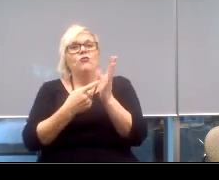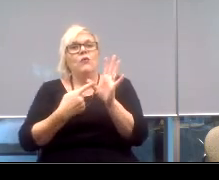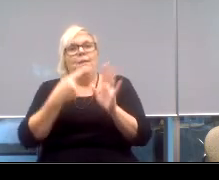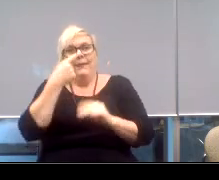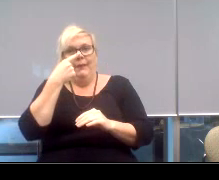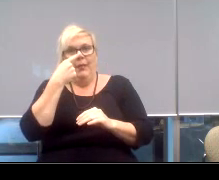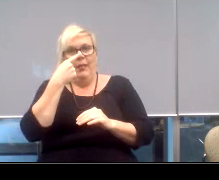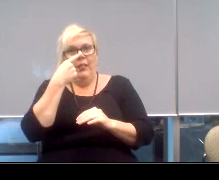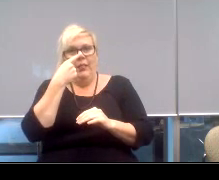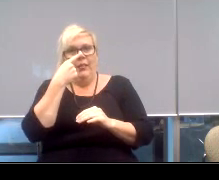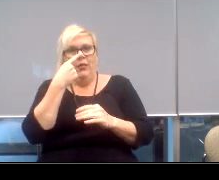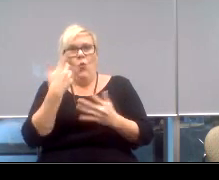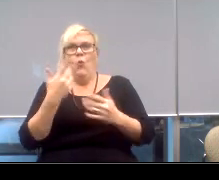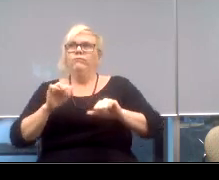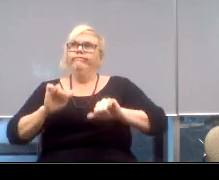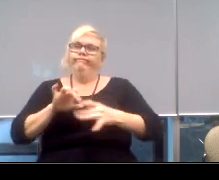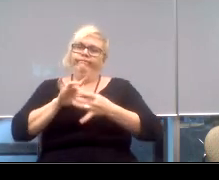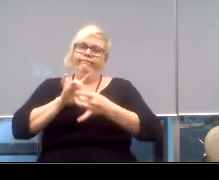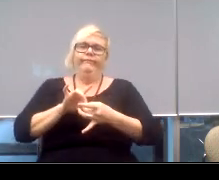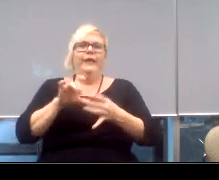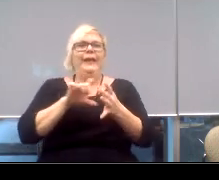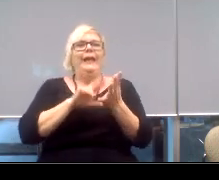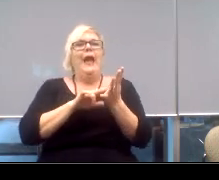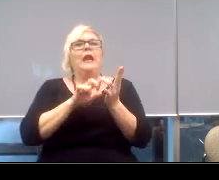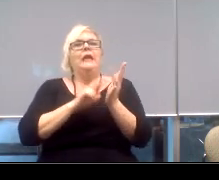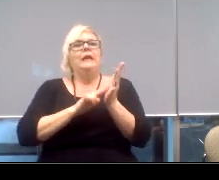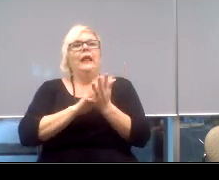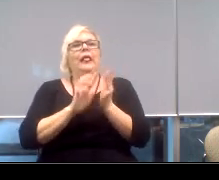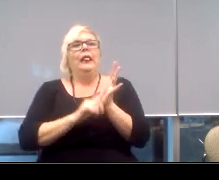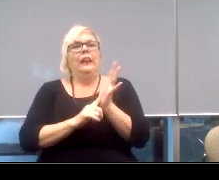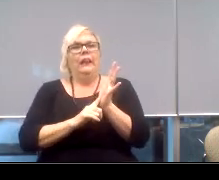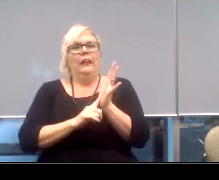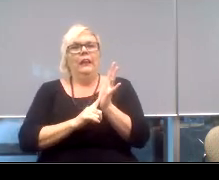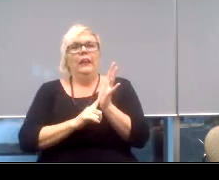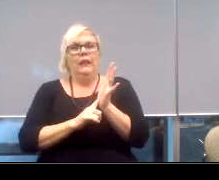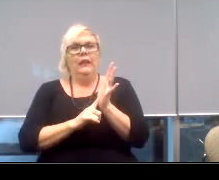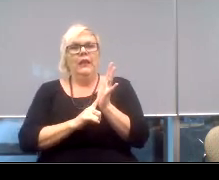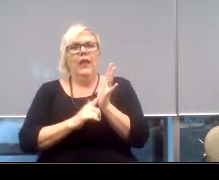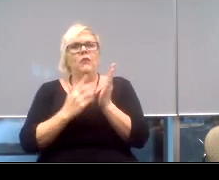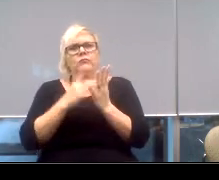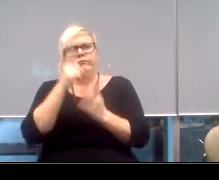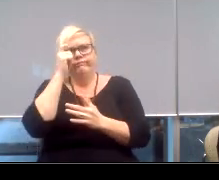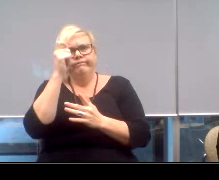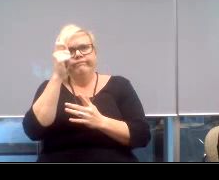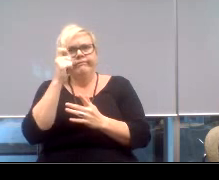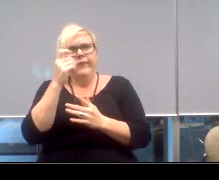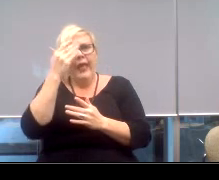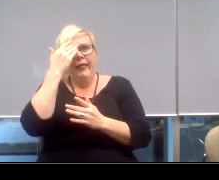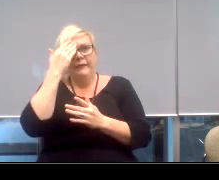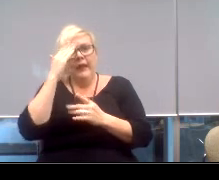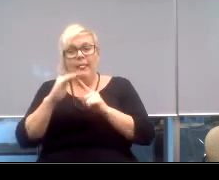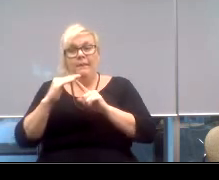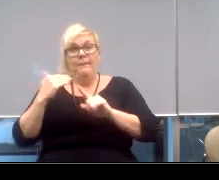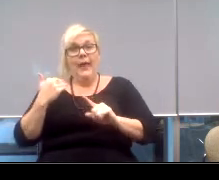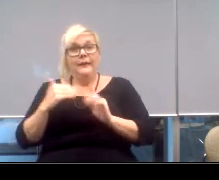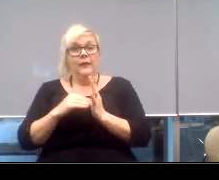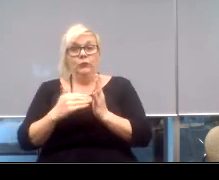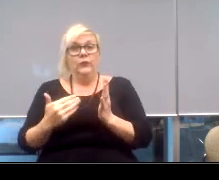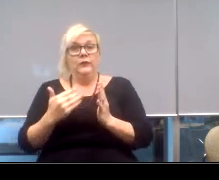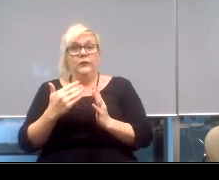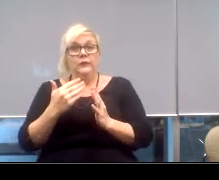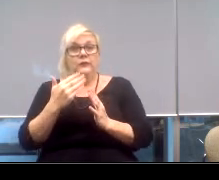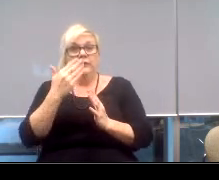know many of you are in other parts of the world. And I and the agency pays our respects to their elders, both past and present, and to